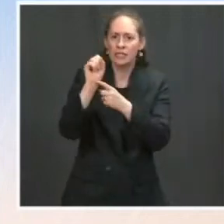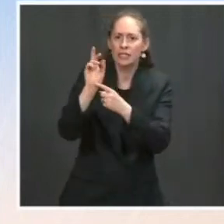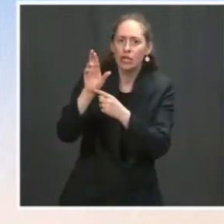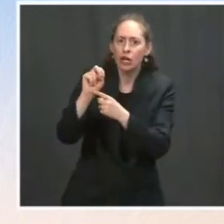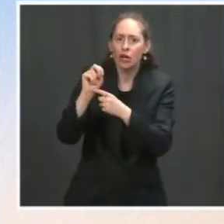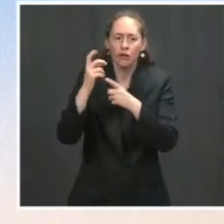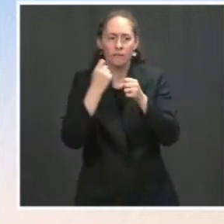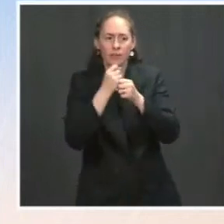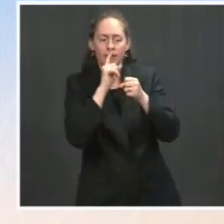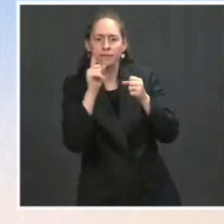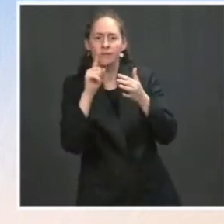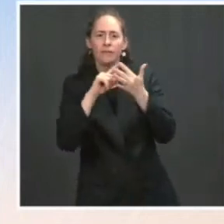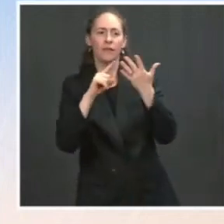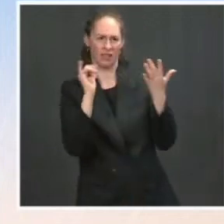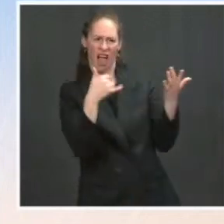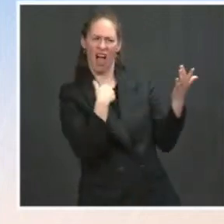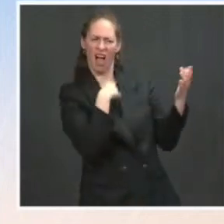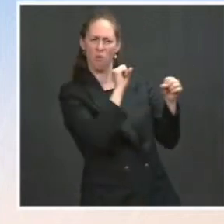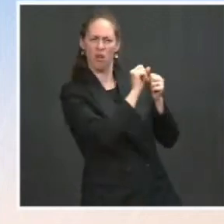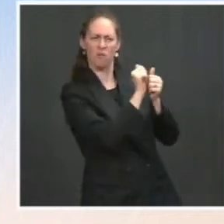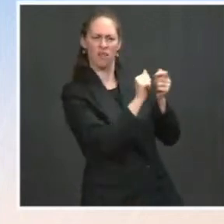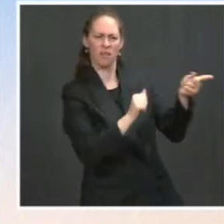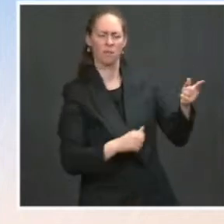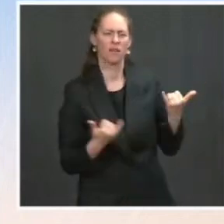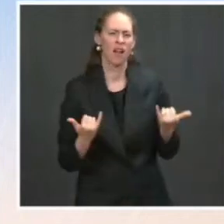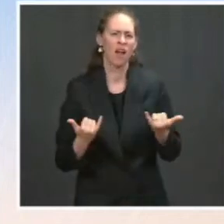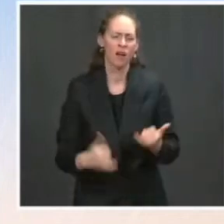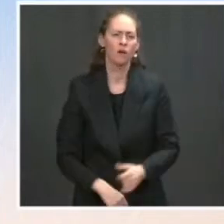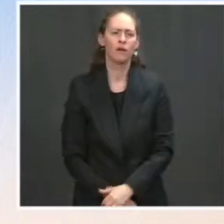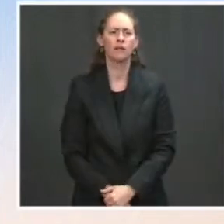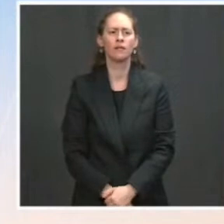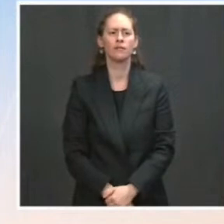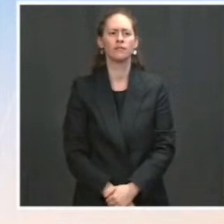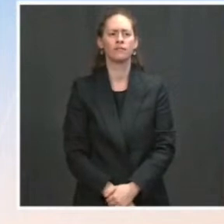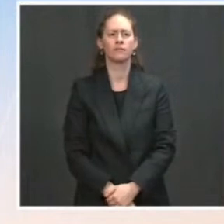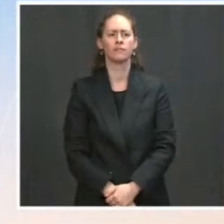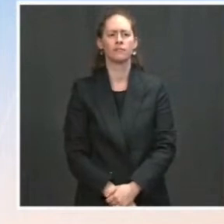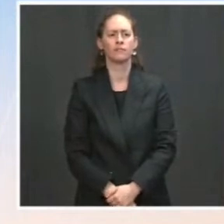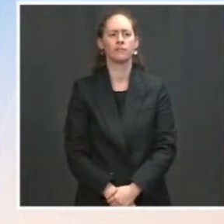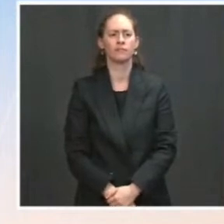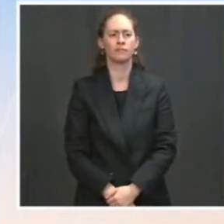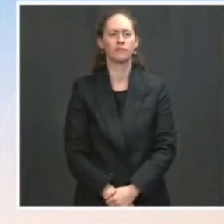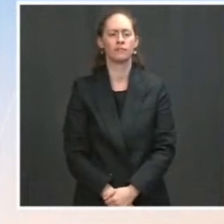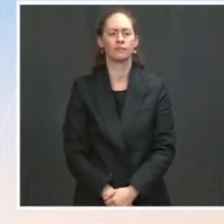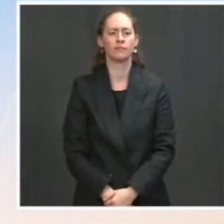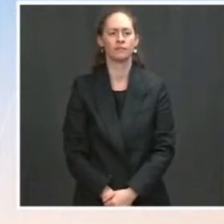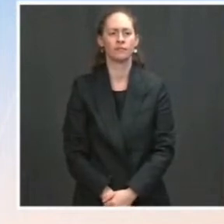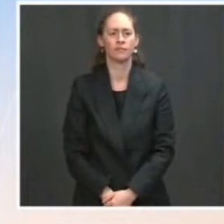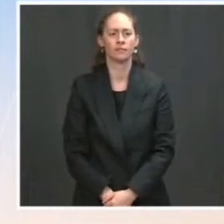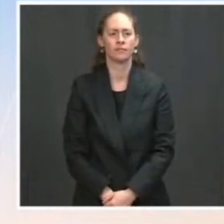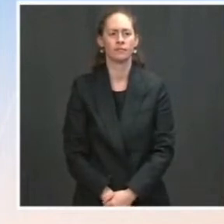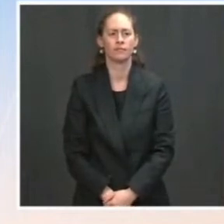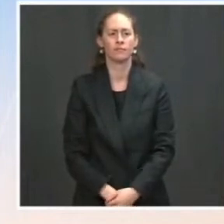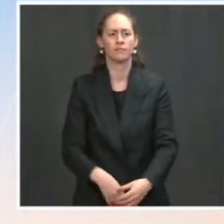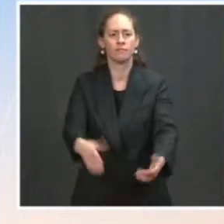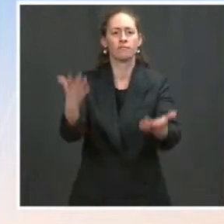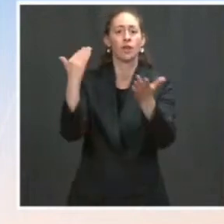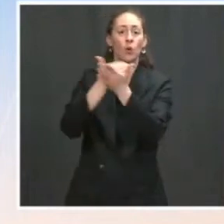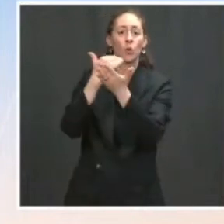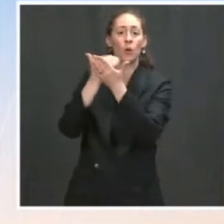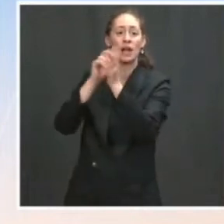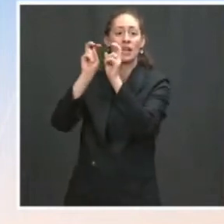a faster pace since Reagan. We're working to increase our competition. There are a lot of ways we're working